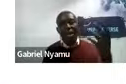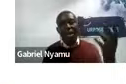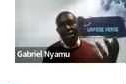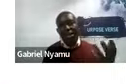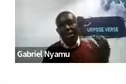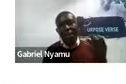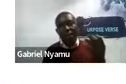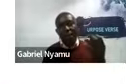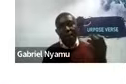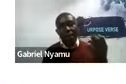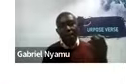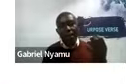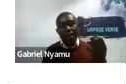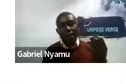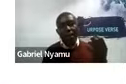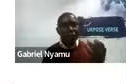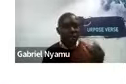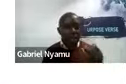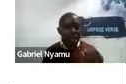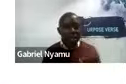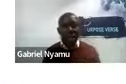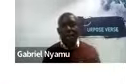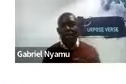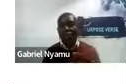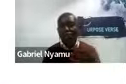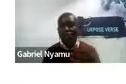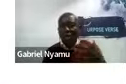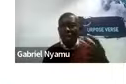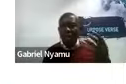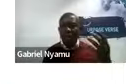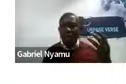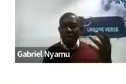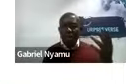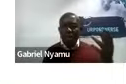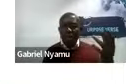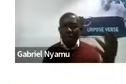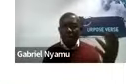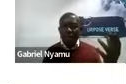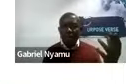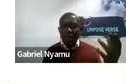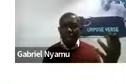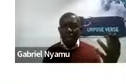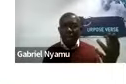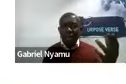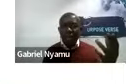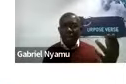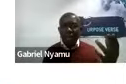I remember I said the drifting areas, like the things to do with the